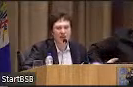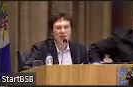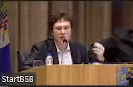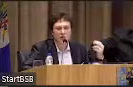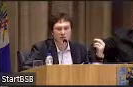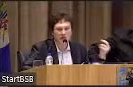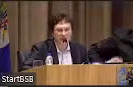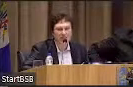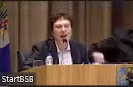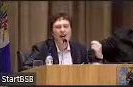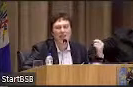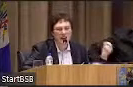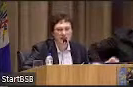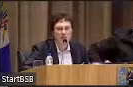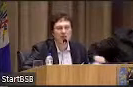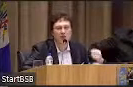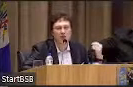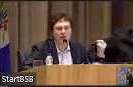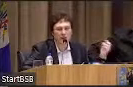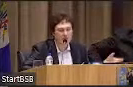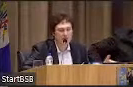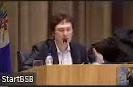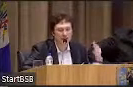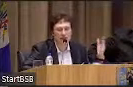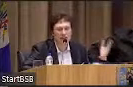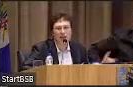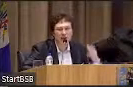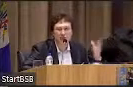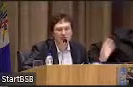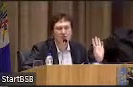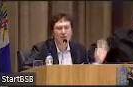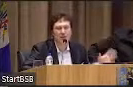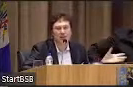clinical body is very specific,